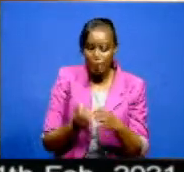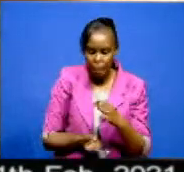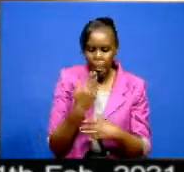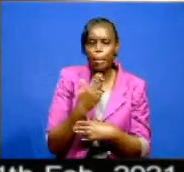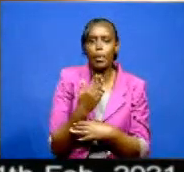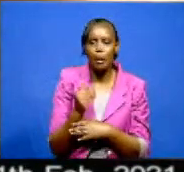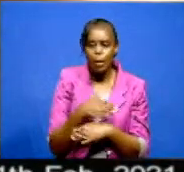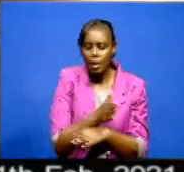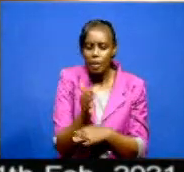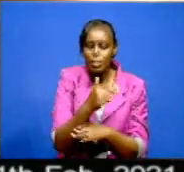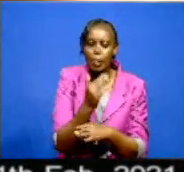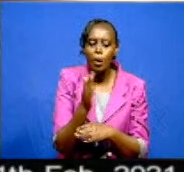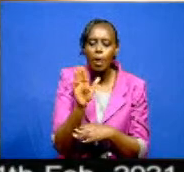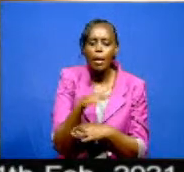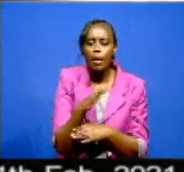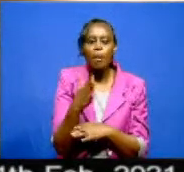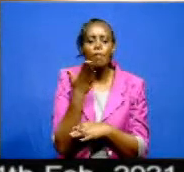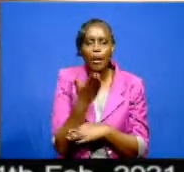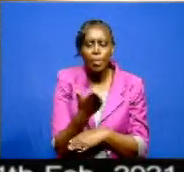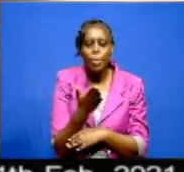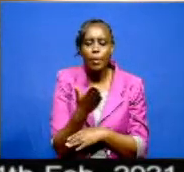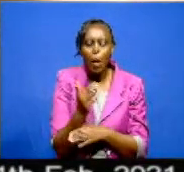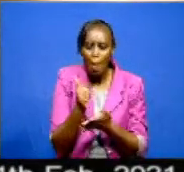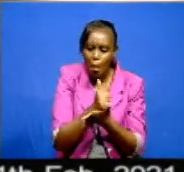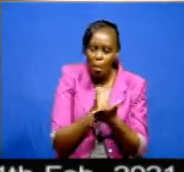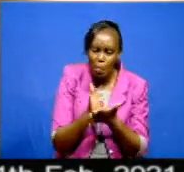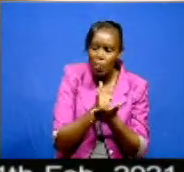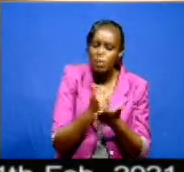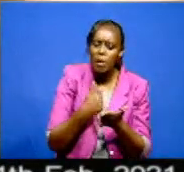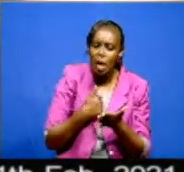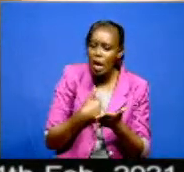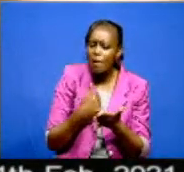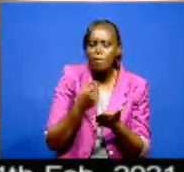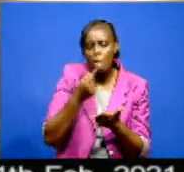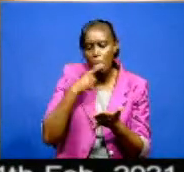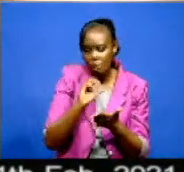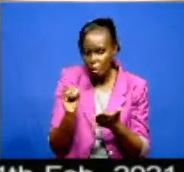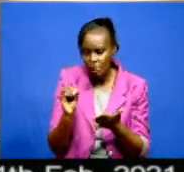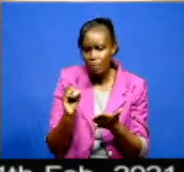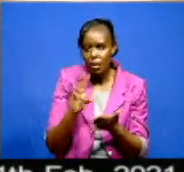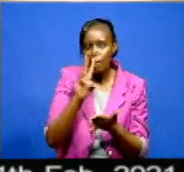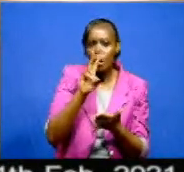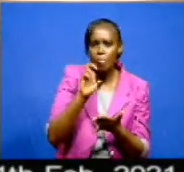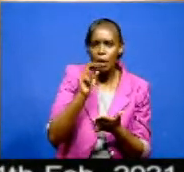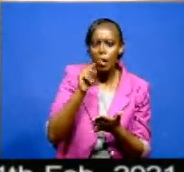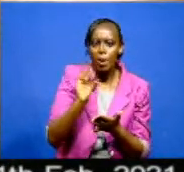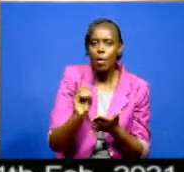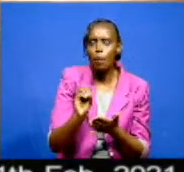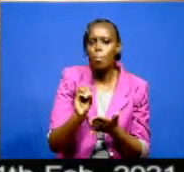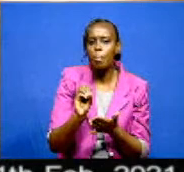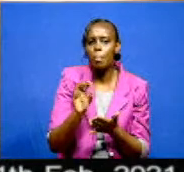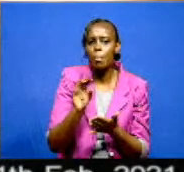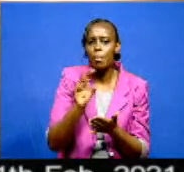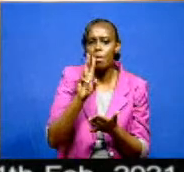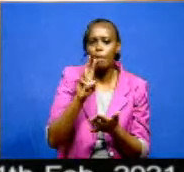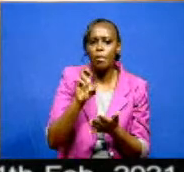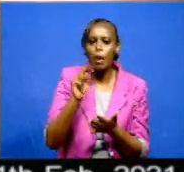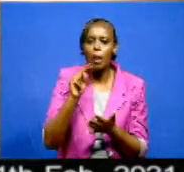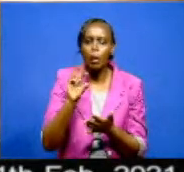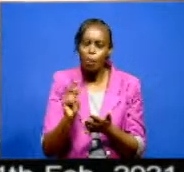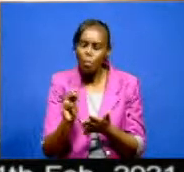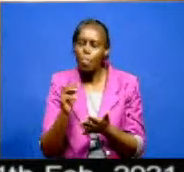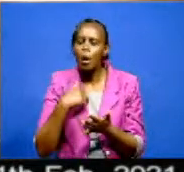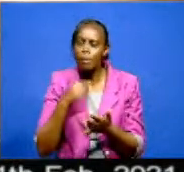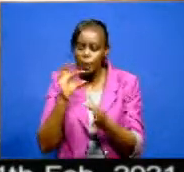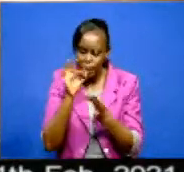snakes which never used to be there, and the poison even you have no, and some anti-venom for it. So with this particular